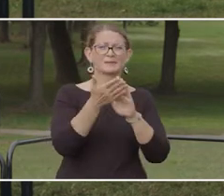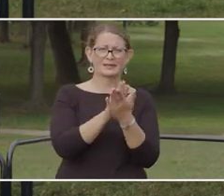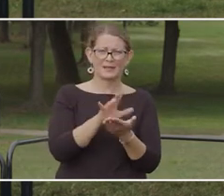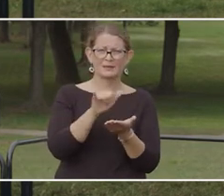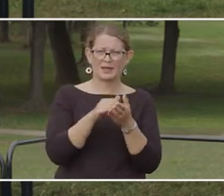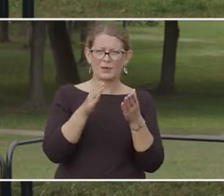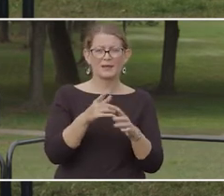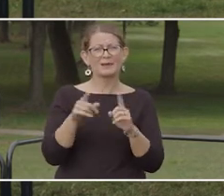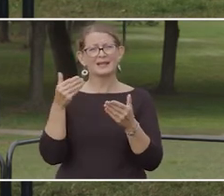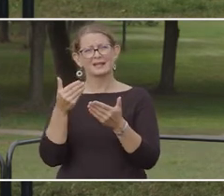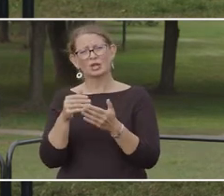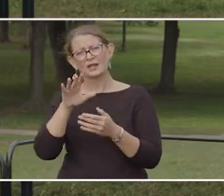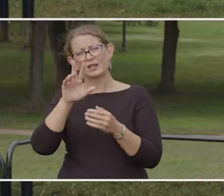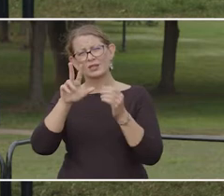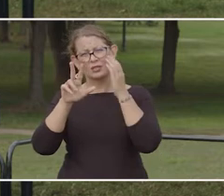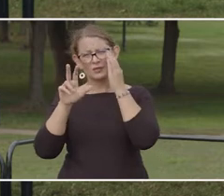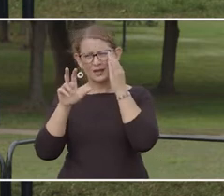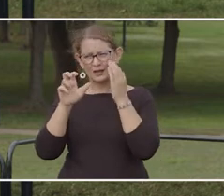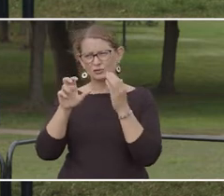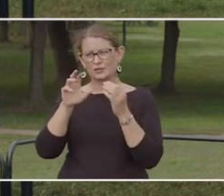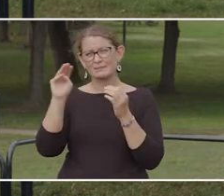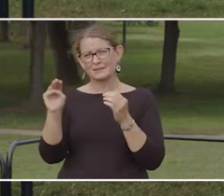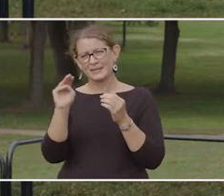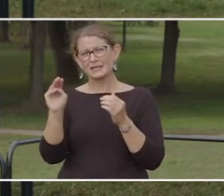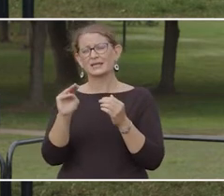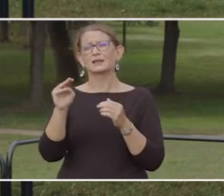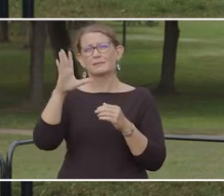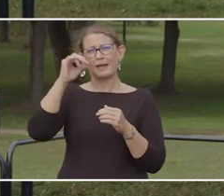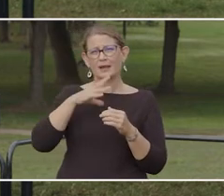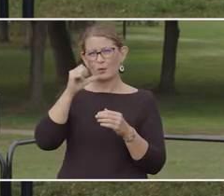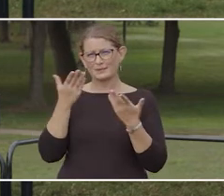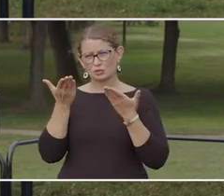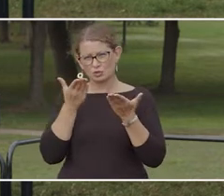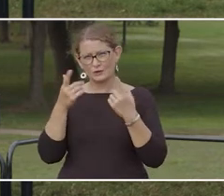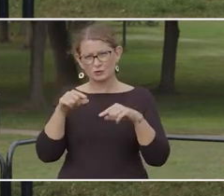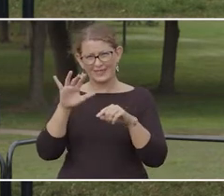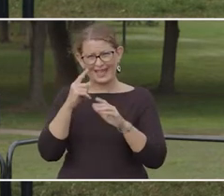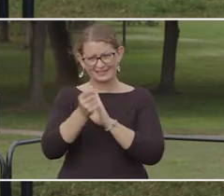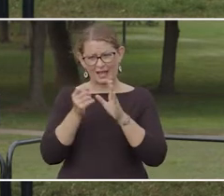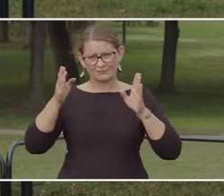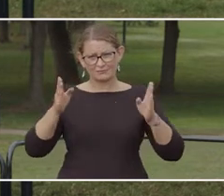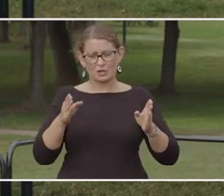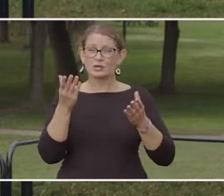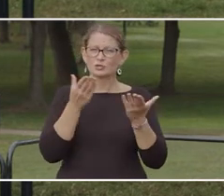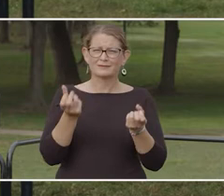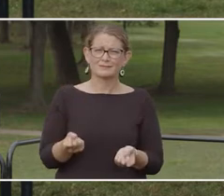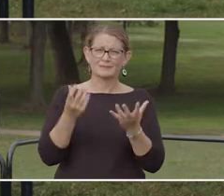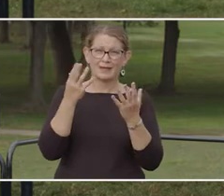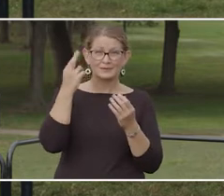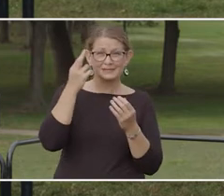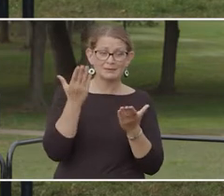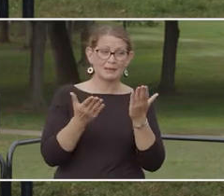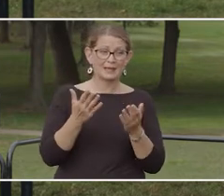women served in country during that time. They served for lots of reasons. You know, maybe a legal